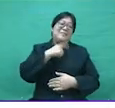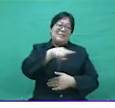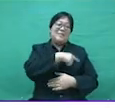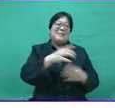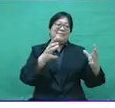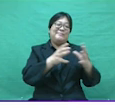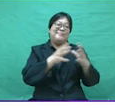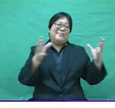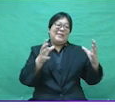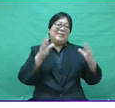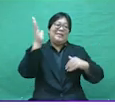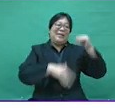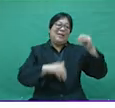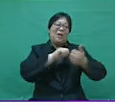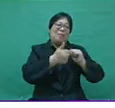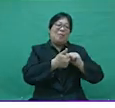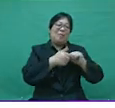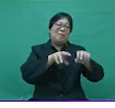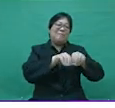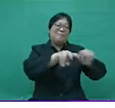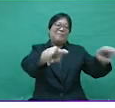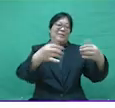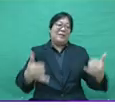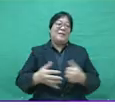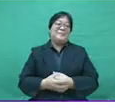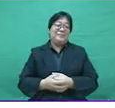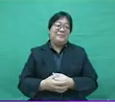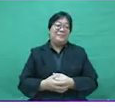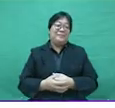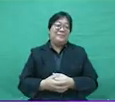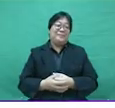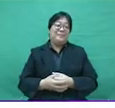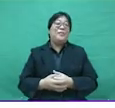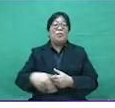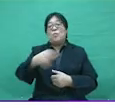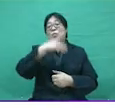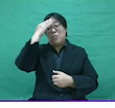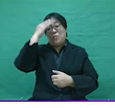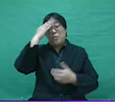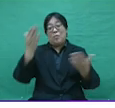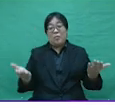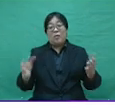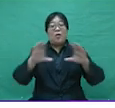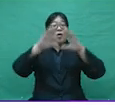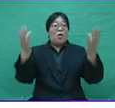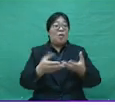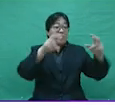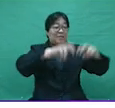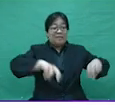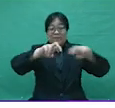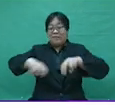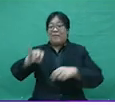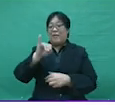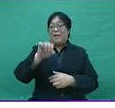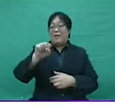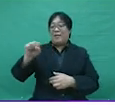are even bigger than the problems of the pandemic we are facing. And you know it from the global survey